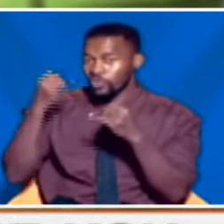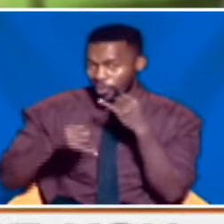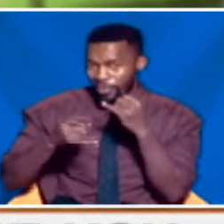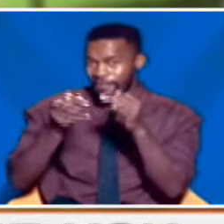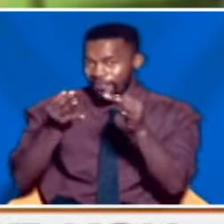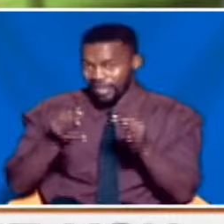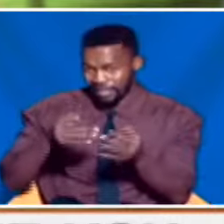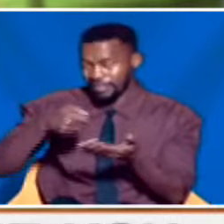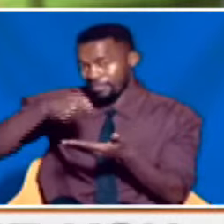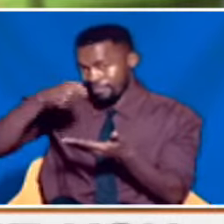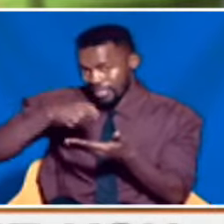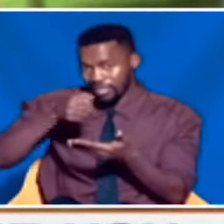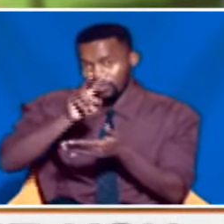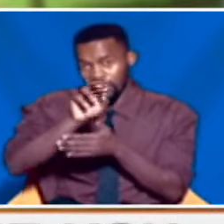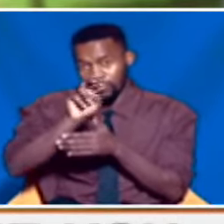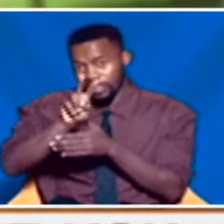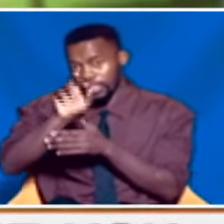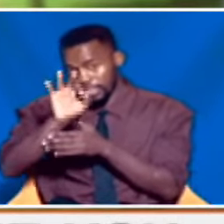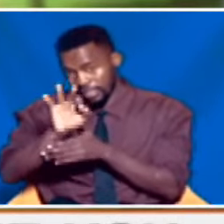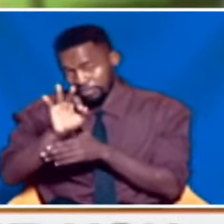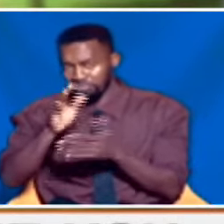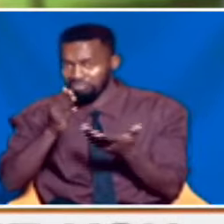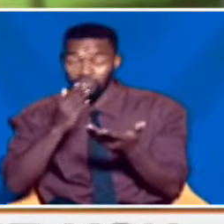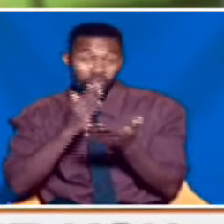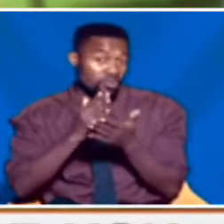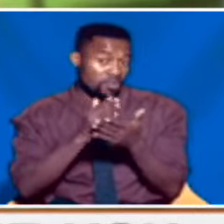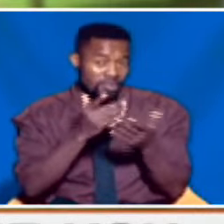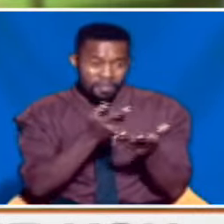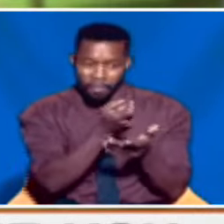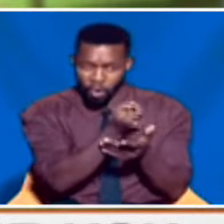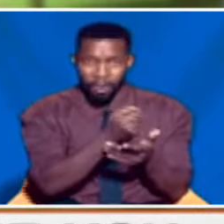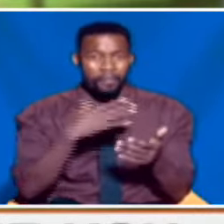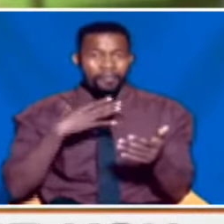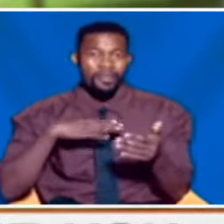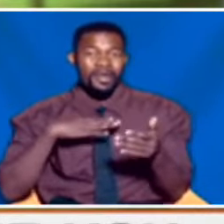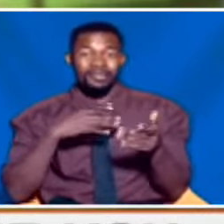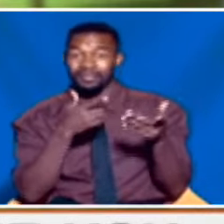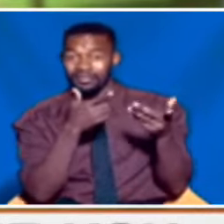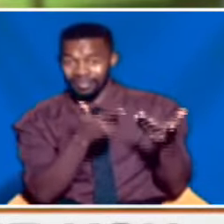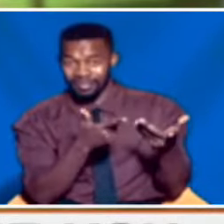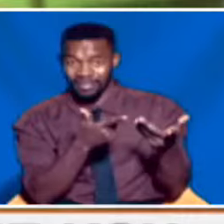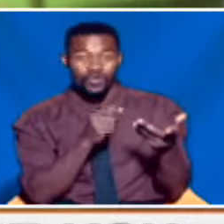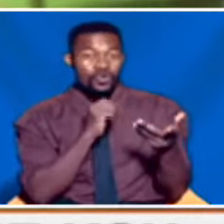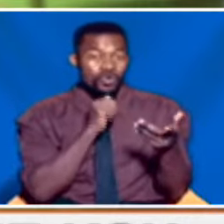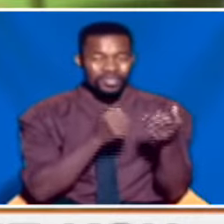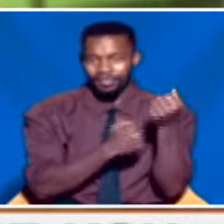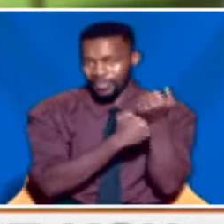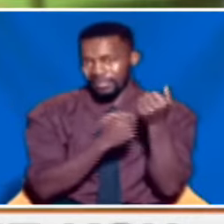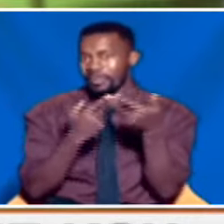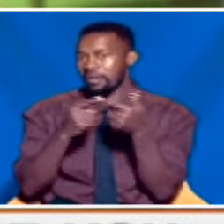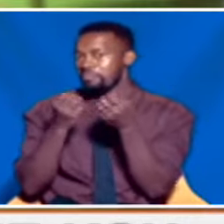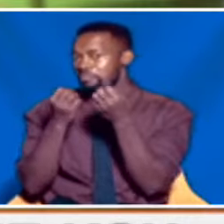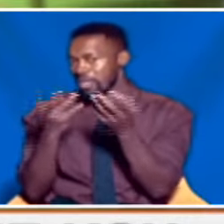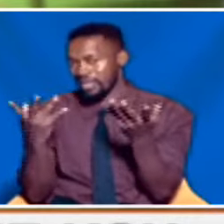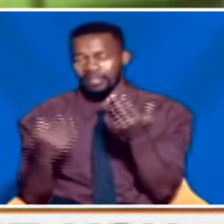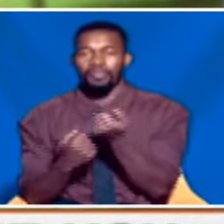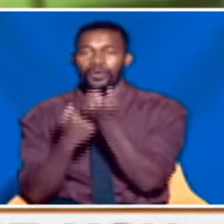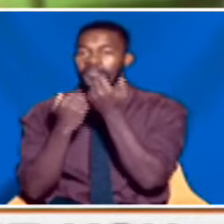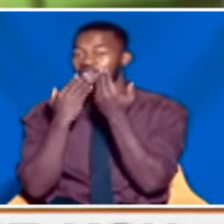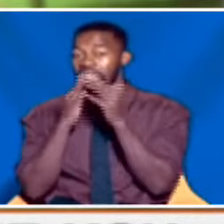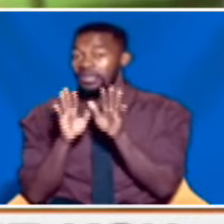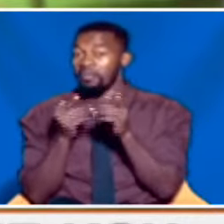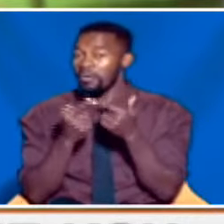2023. While the minority had their say, the majority had their way. This time round, it remains to be